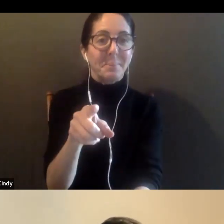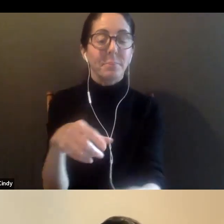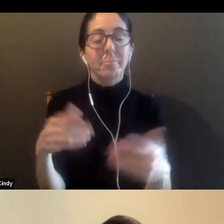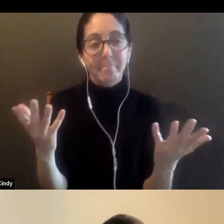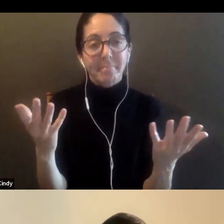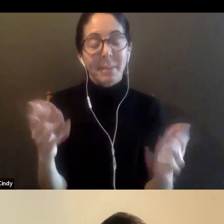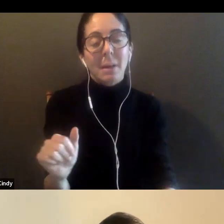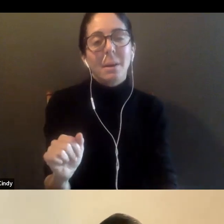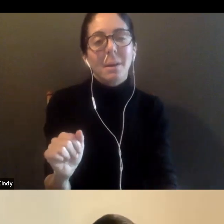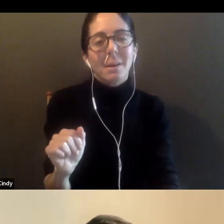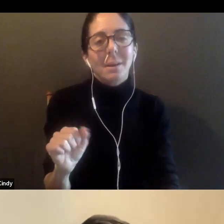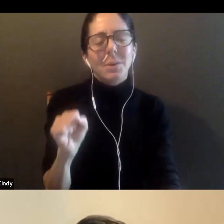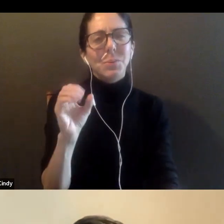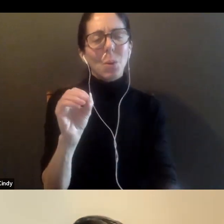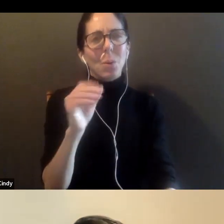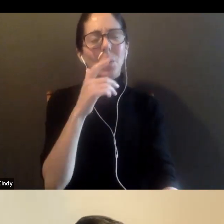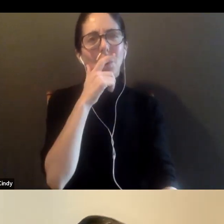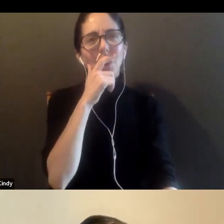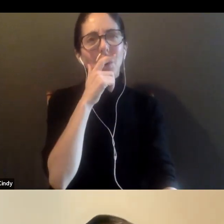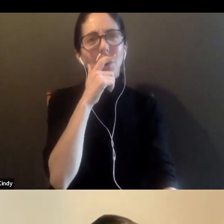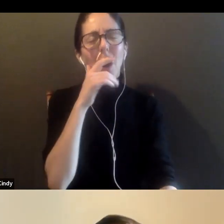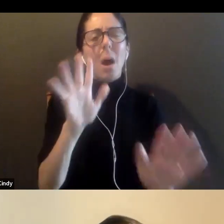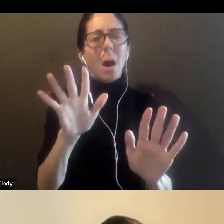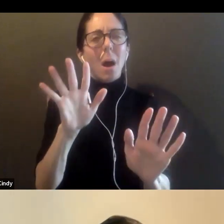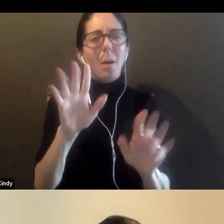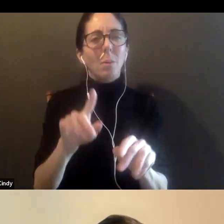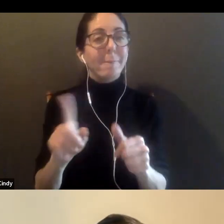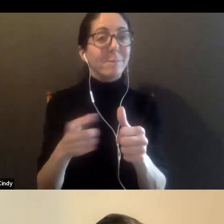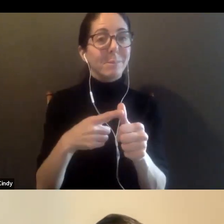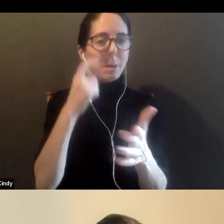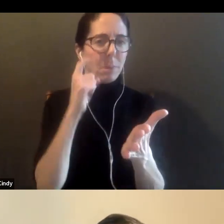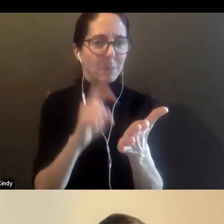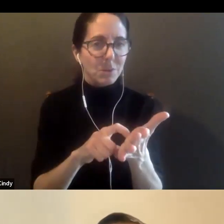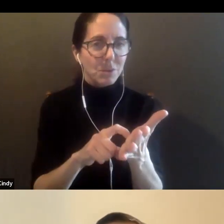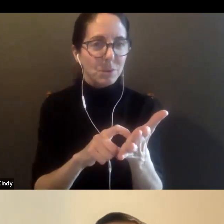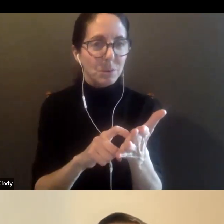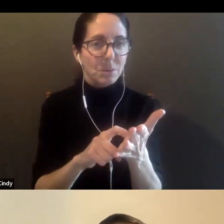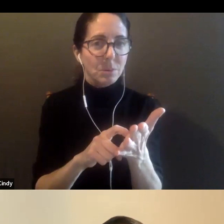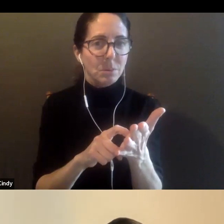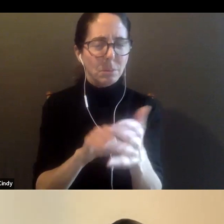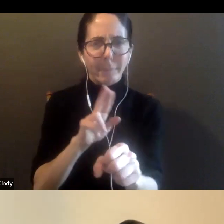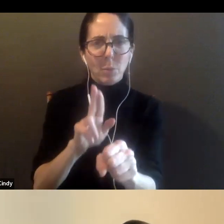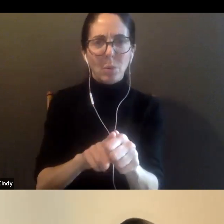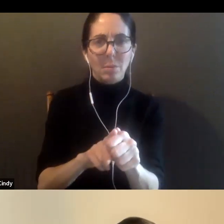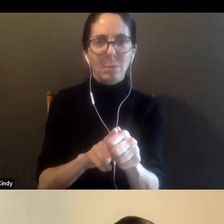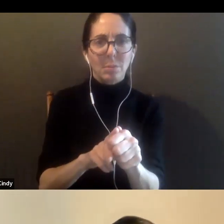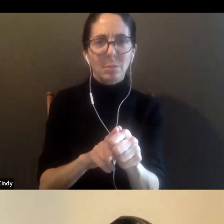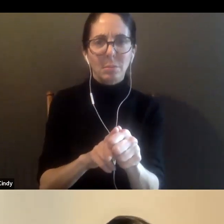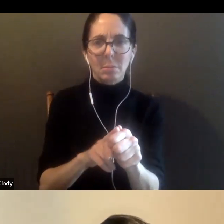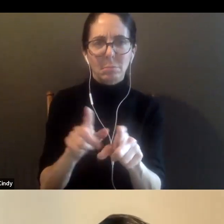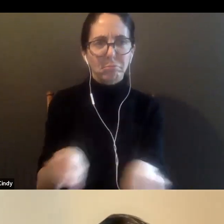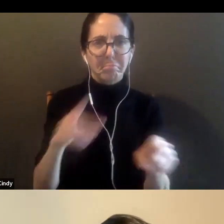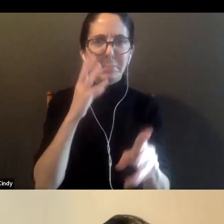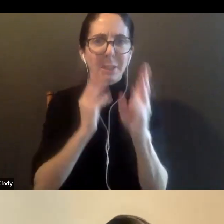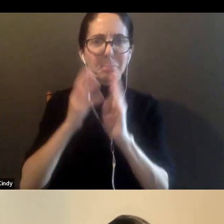And so I think it's just worth it to acknowledge that there were barriers that were experienced in the